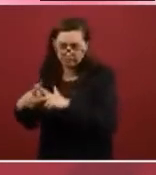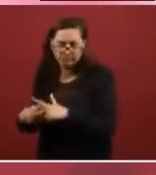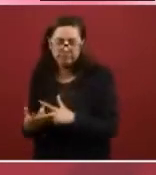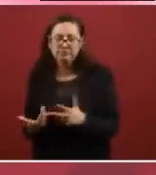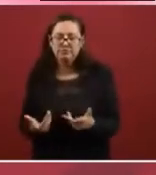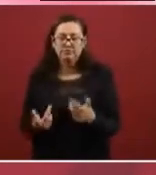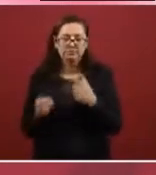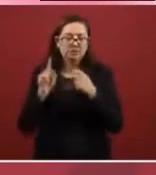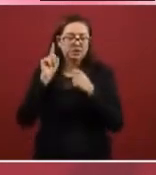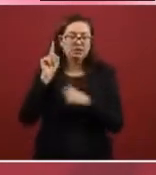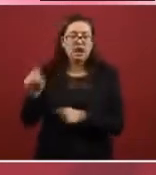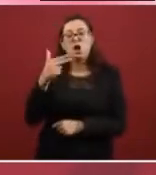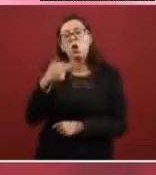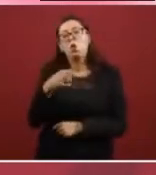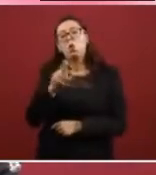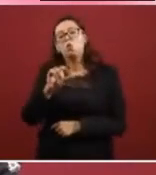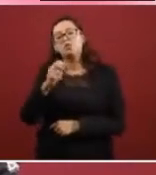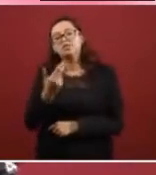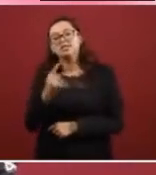Duchitán.